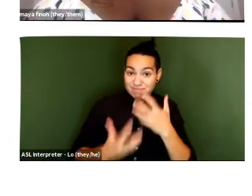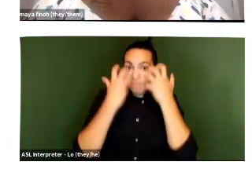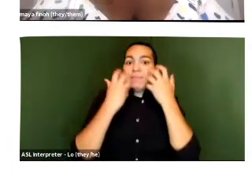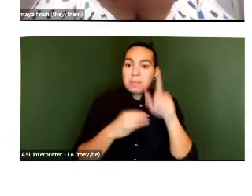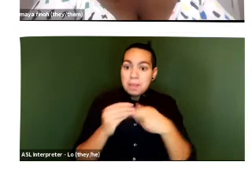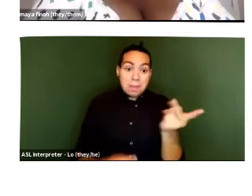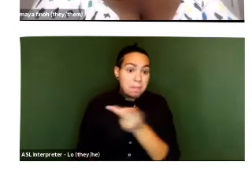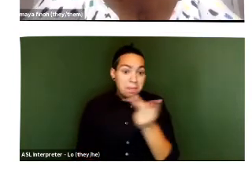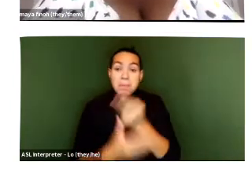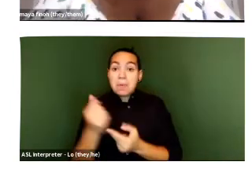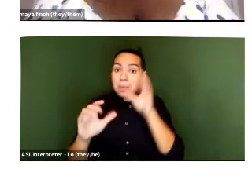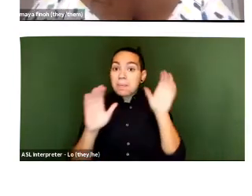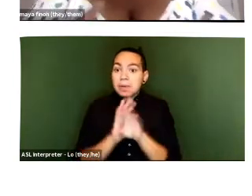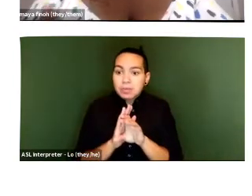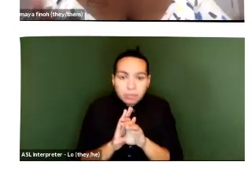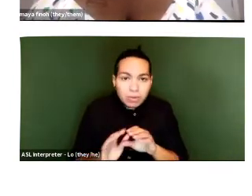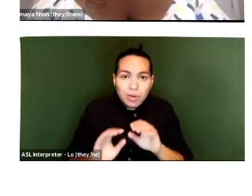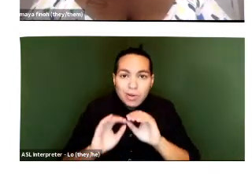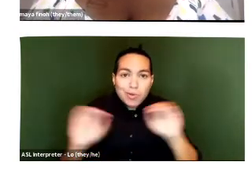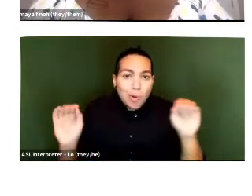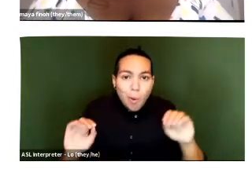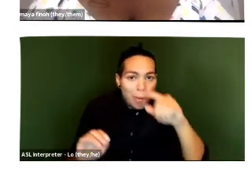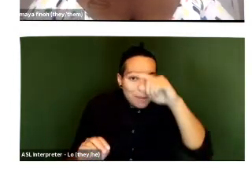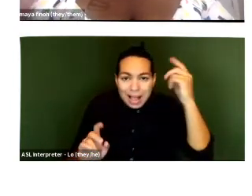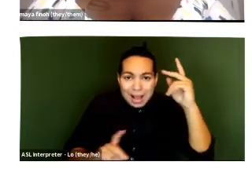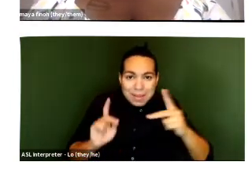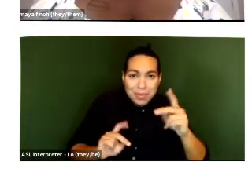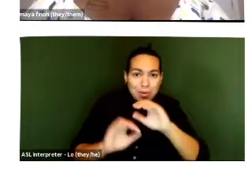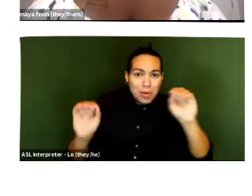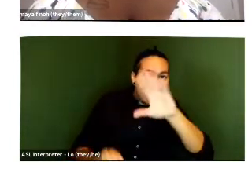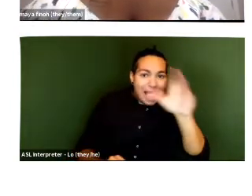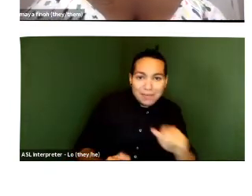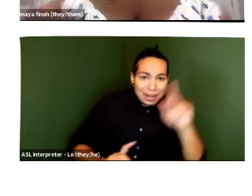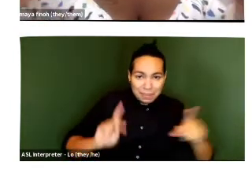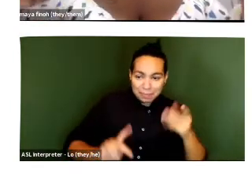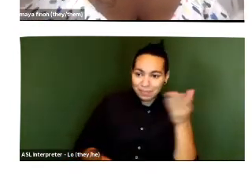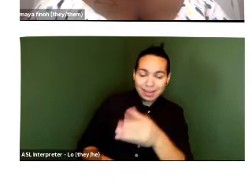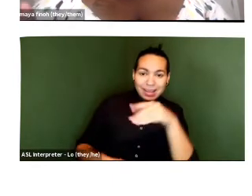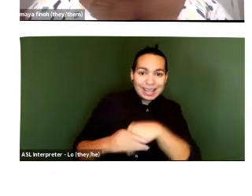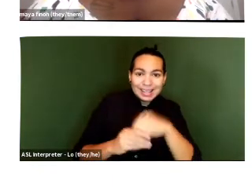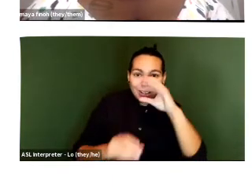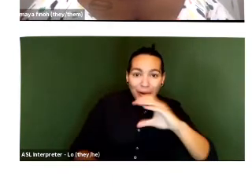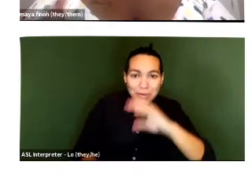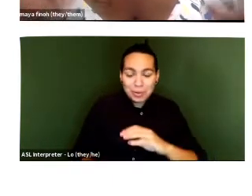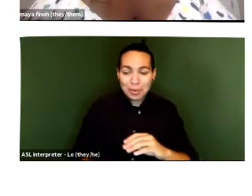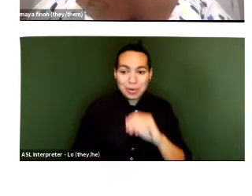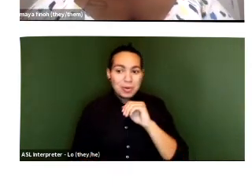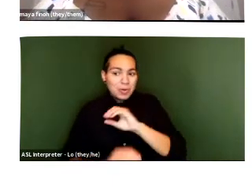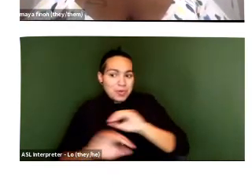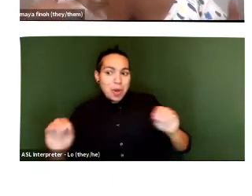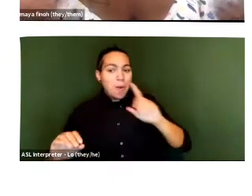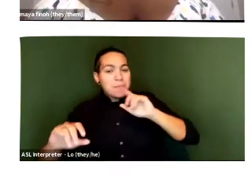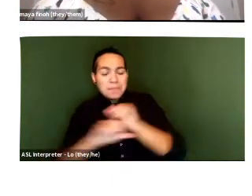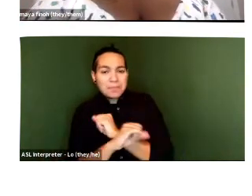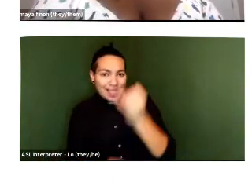these are that there's no Africans, there's no human presence in these political cartoons. You have no sense that there are human beings